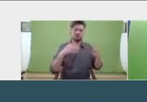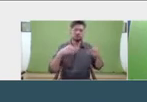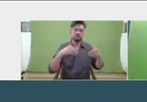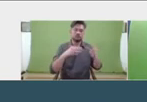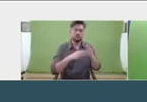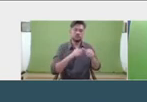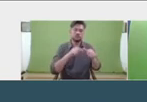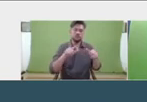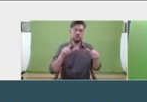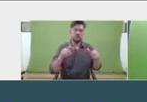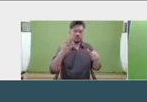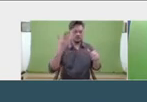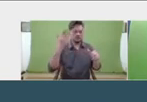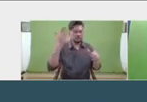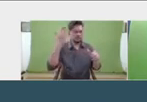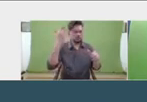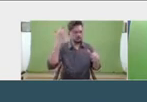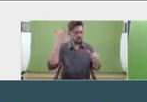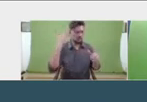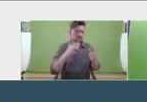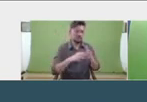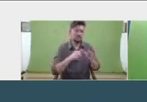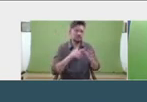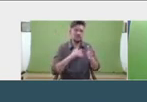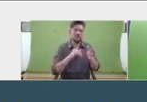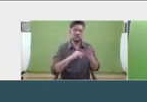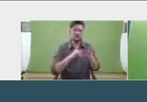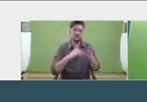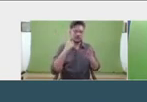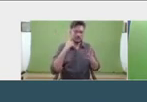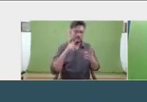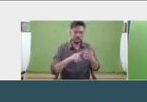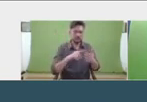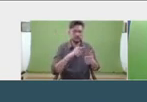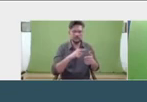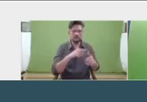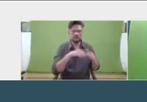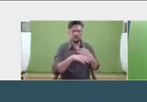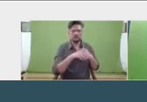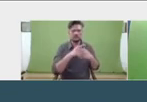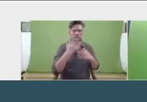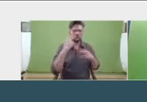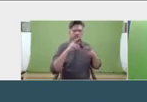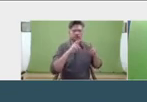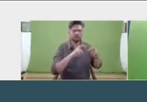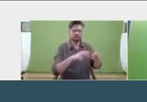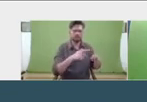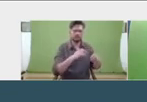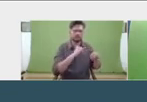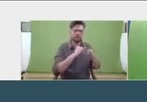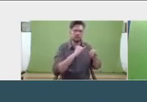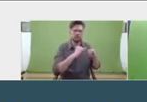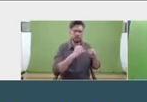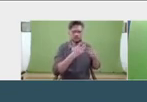one from long time back and many floors and the study was conducted in macy's and people were interviewed they would just ask the